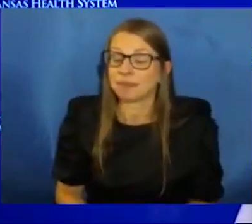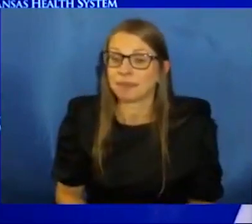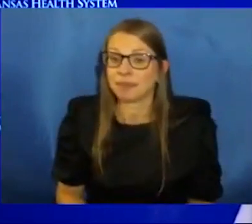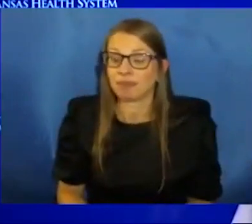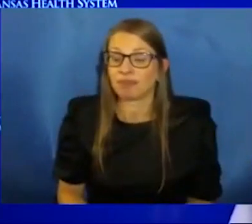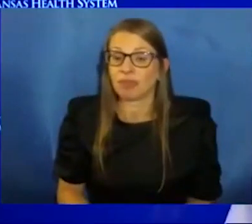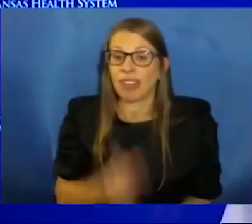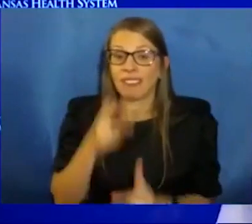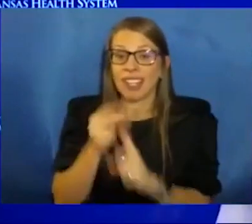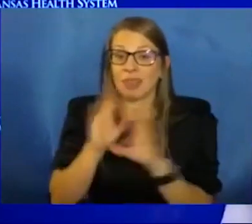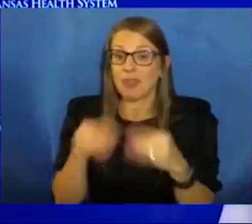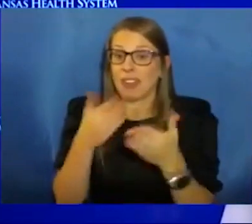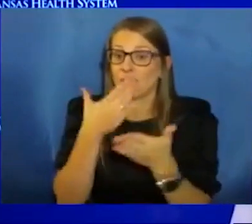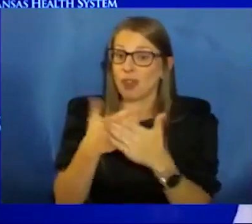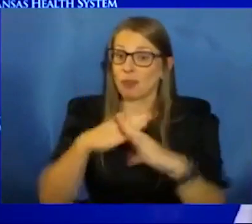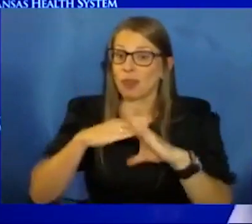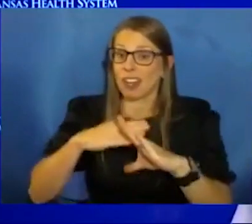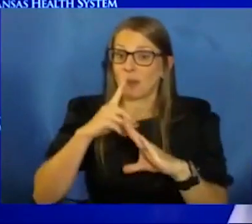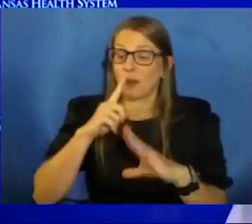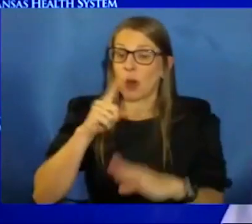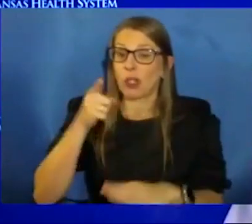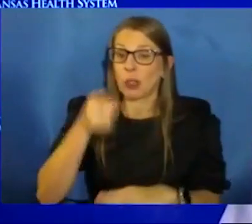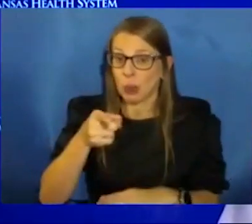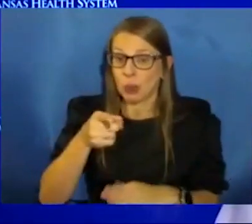So, I think